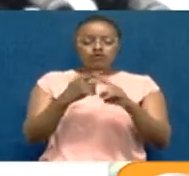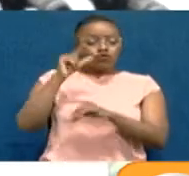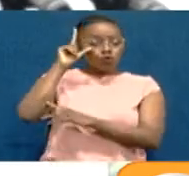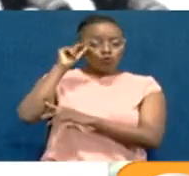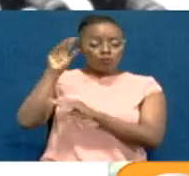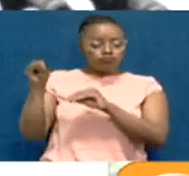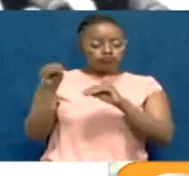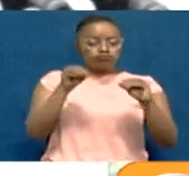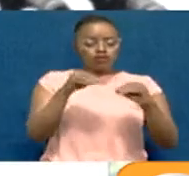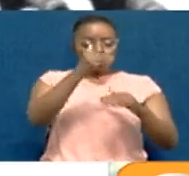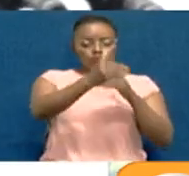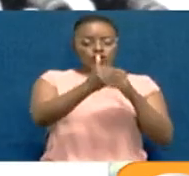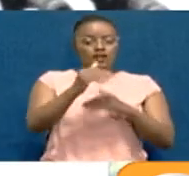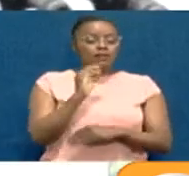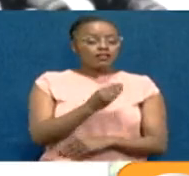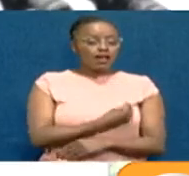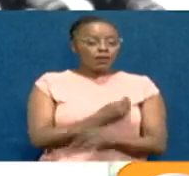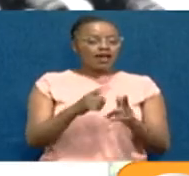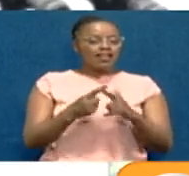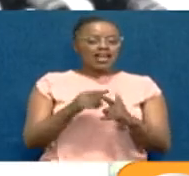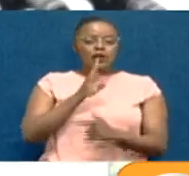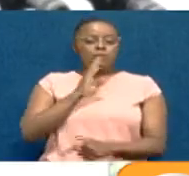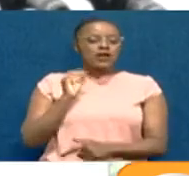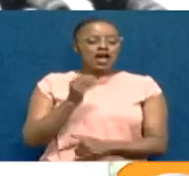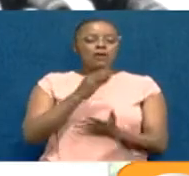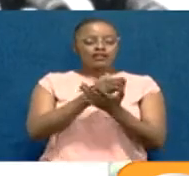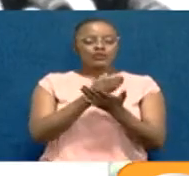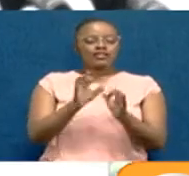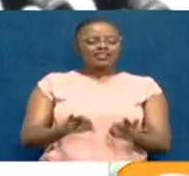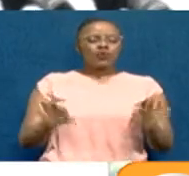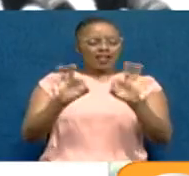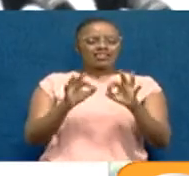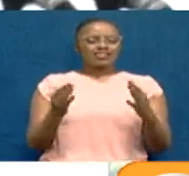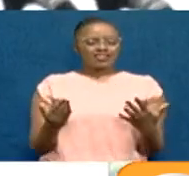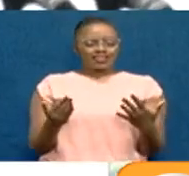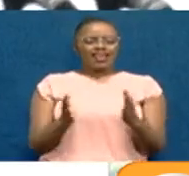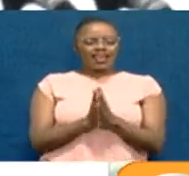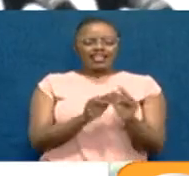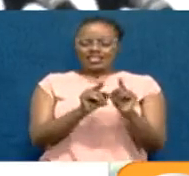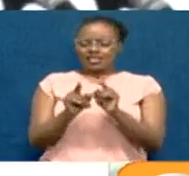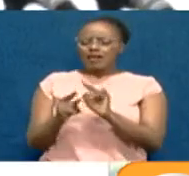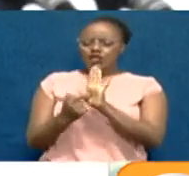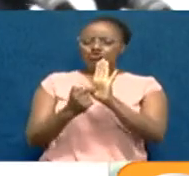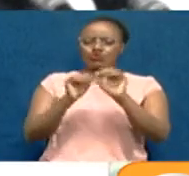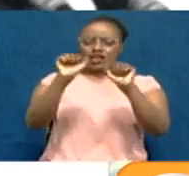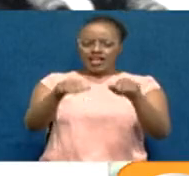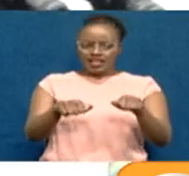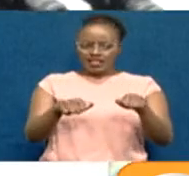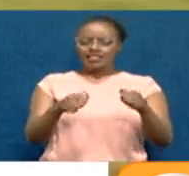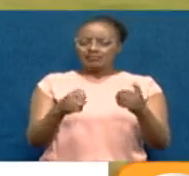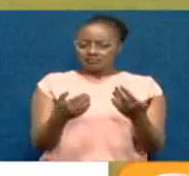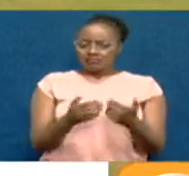Mombasa to our neighbors, then our borrowing has surely been worthwhile and paid tangible